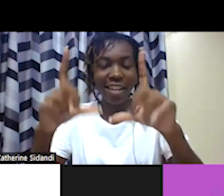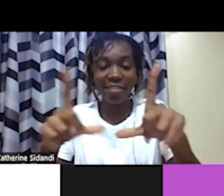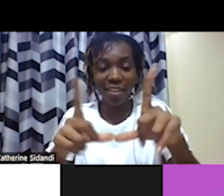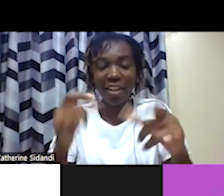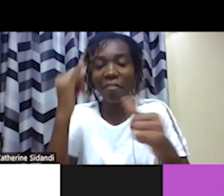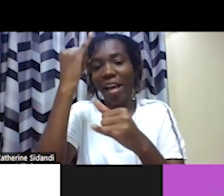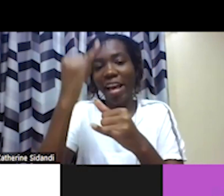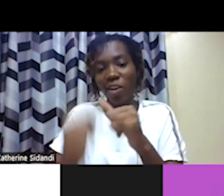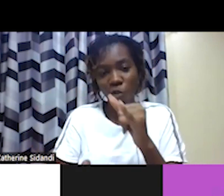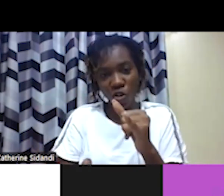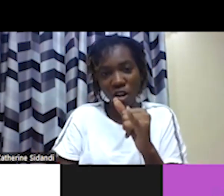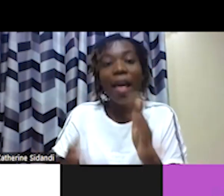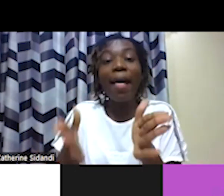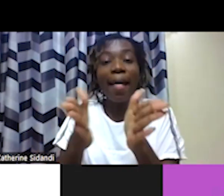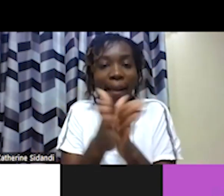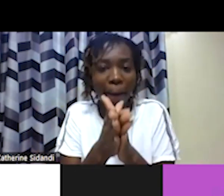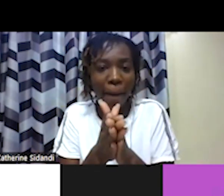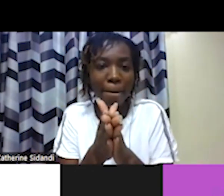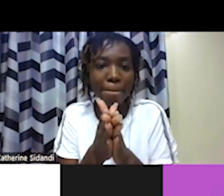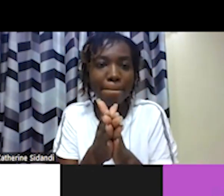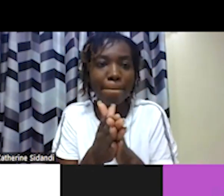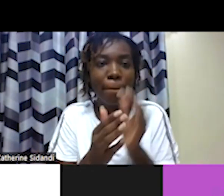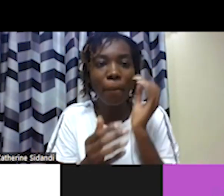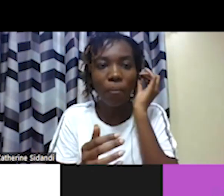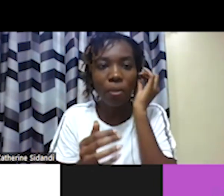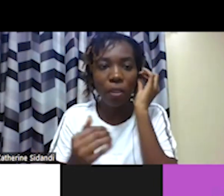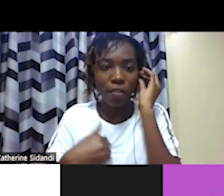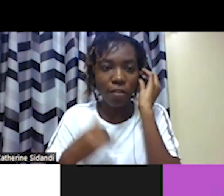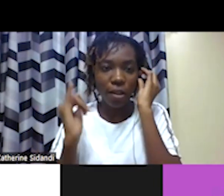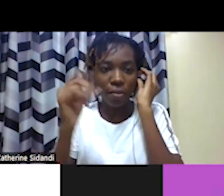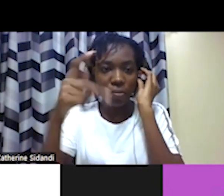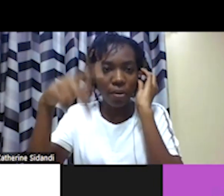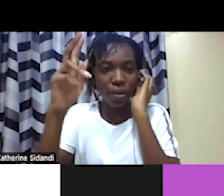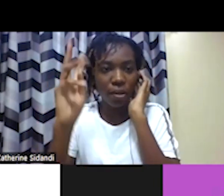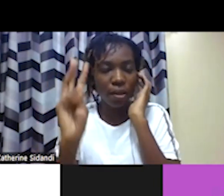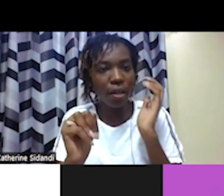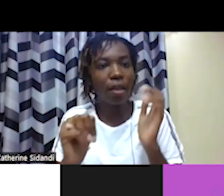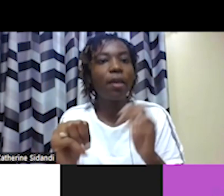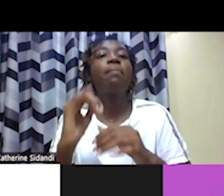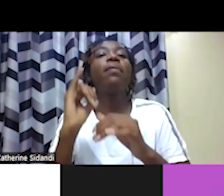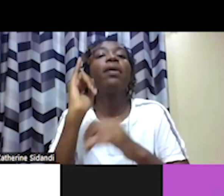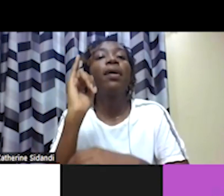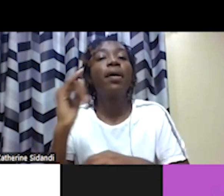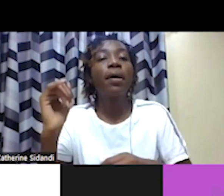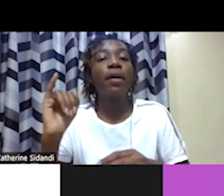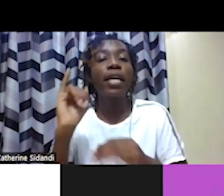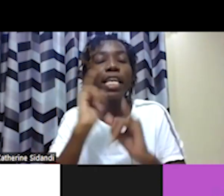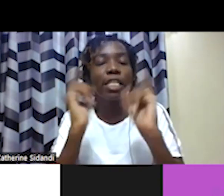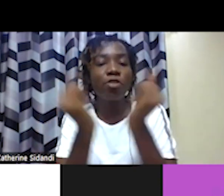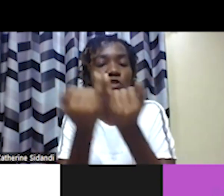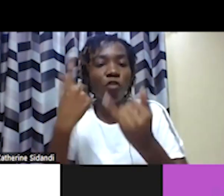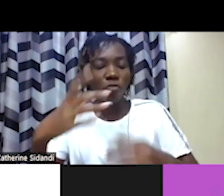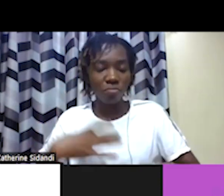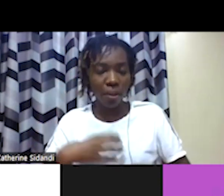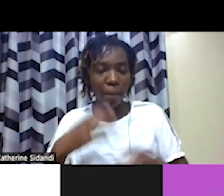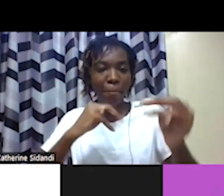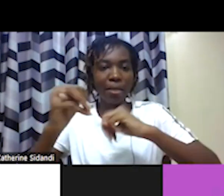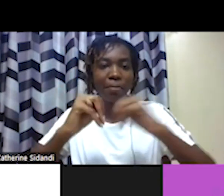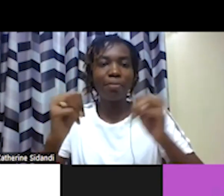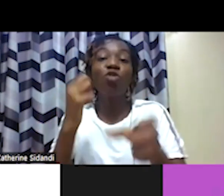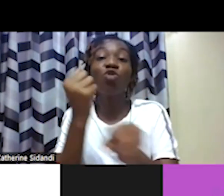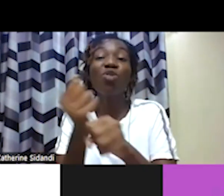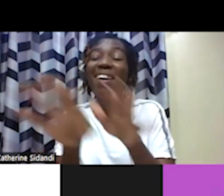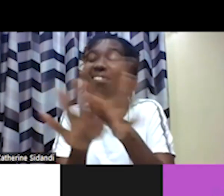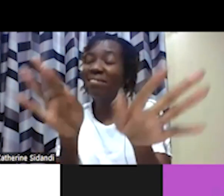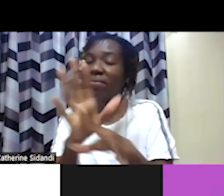it. And then, of course, we have IPM. IPM is the Institute of Pension Management. They deal in all things pension.